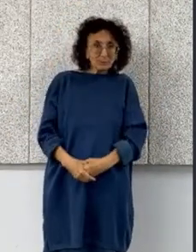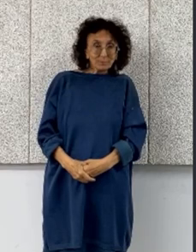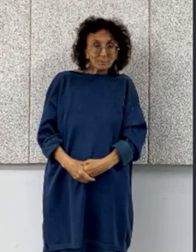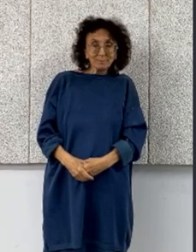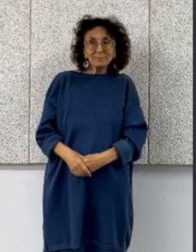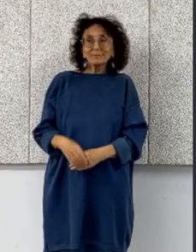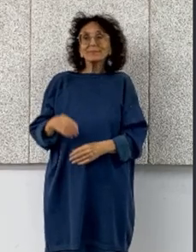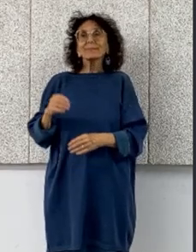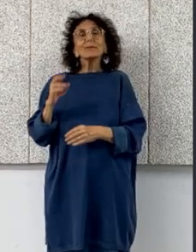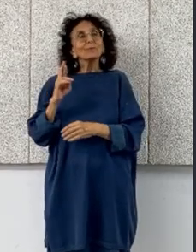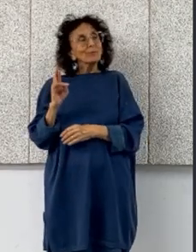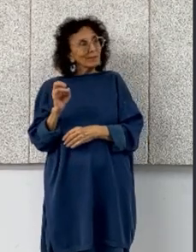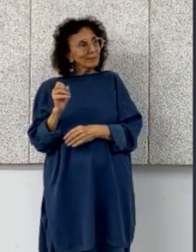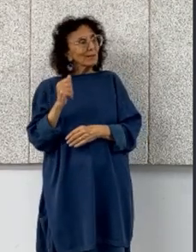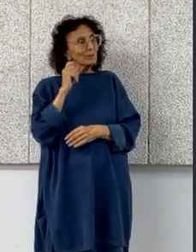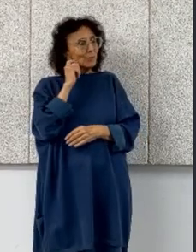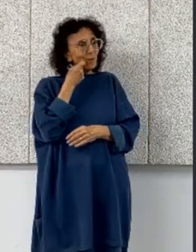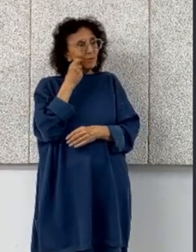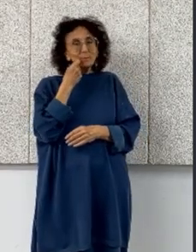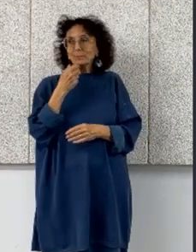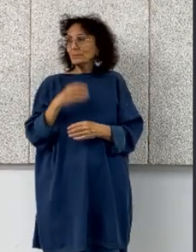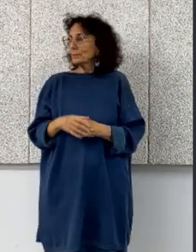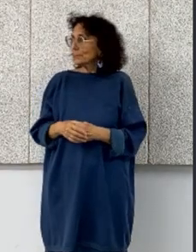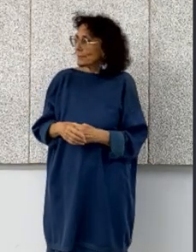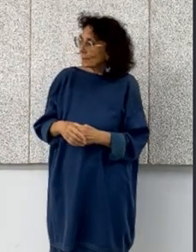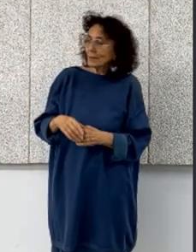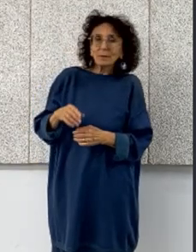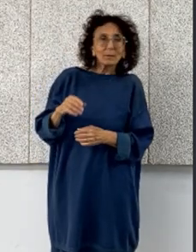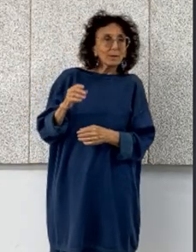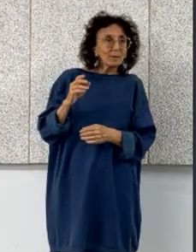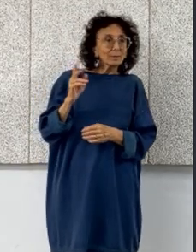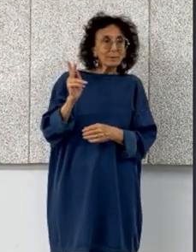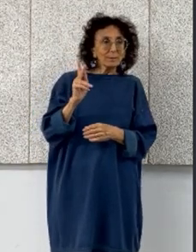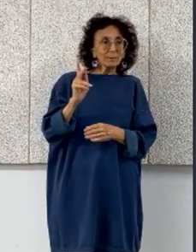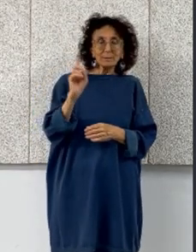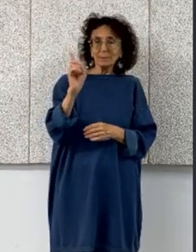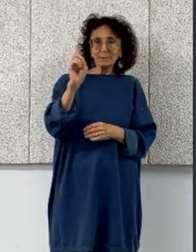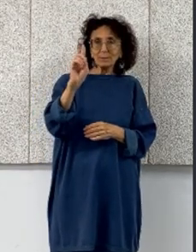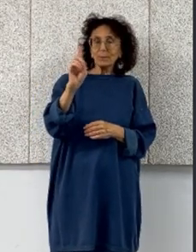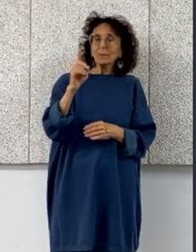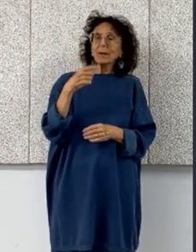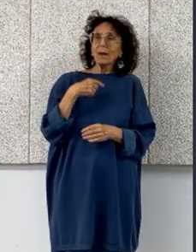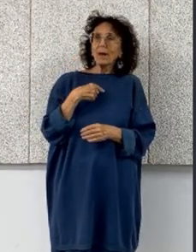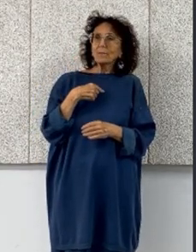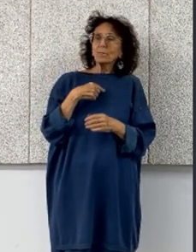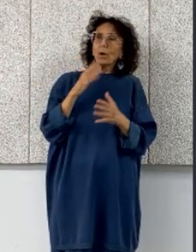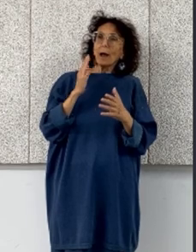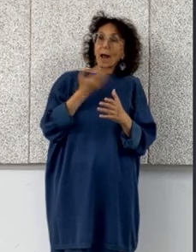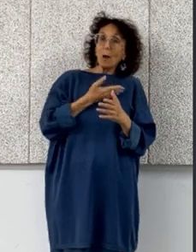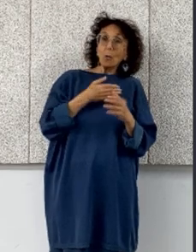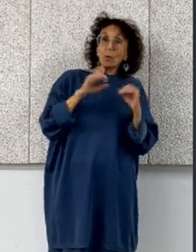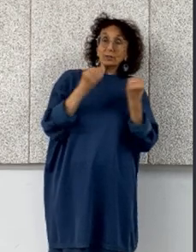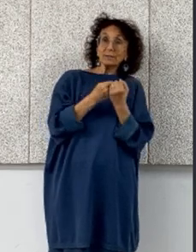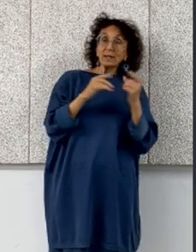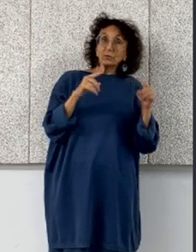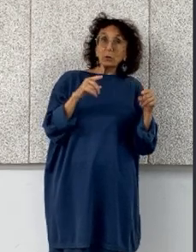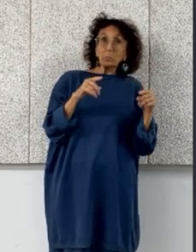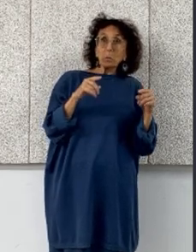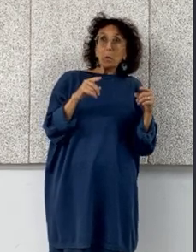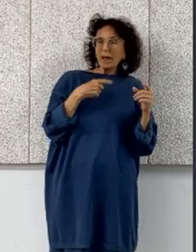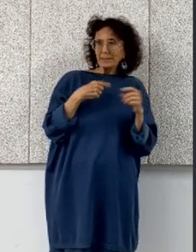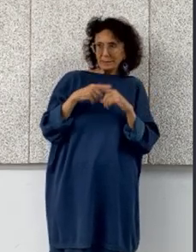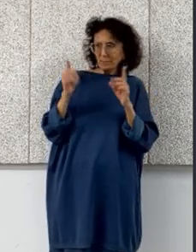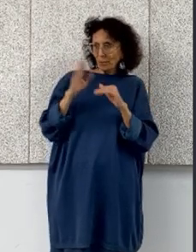cool. Yeah. I think for us at TDF, I would answer it slightly differently in that we've been doing a lot of